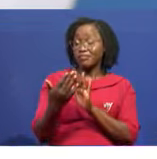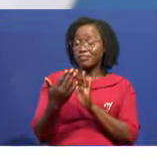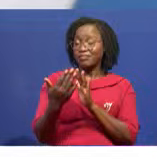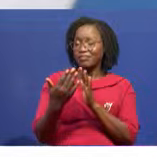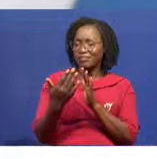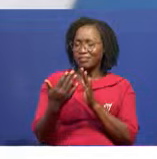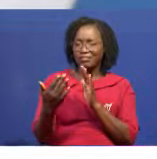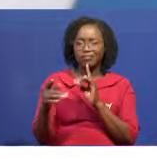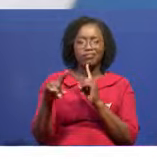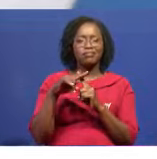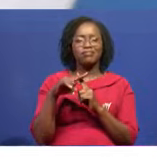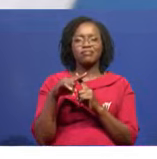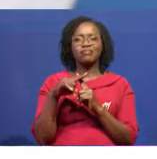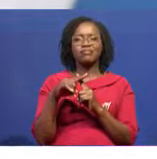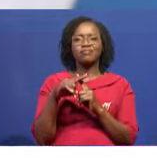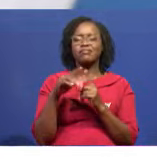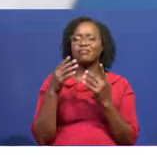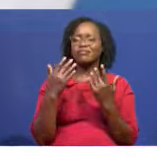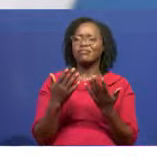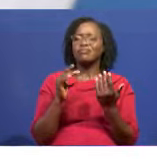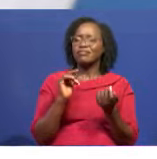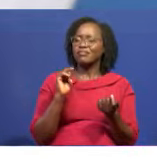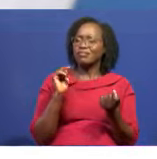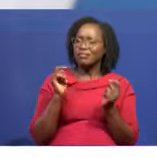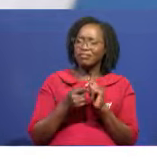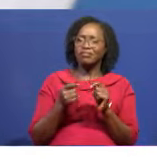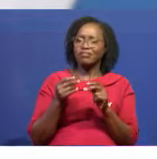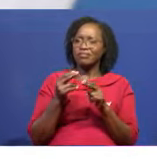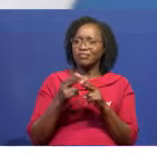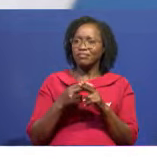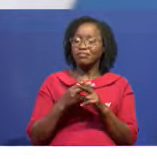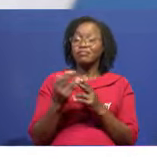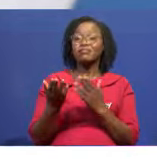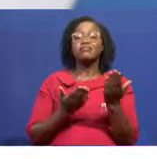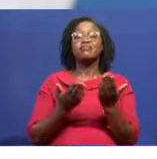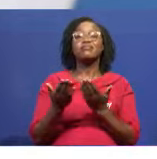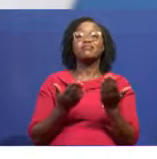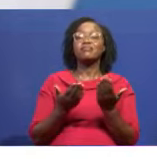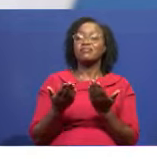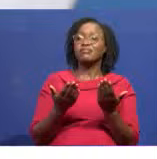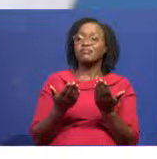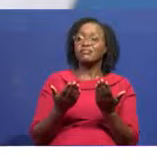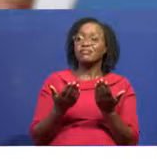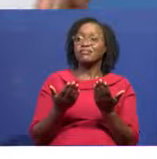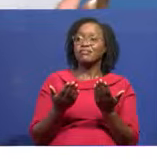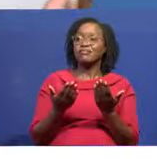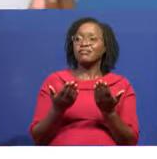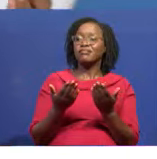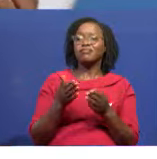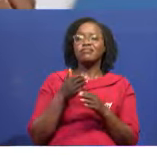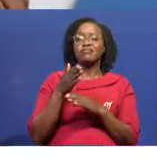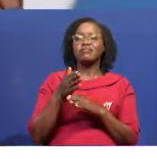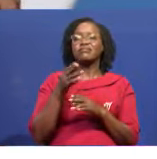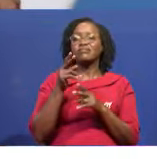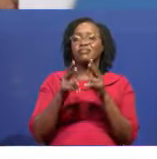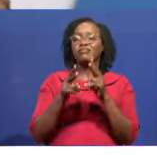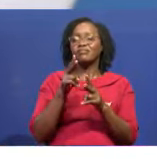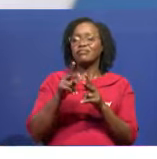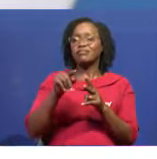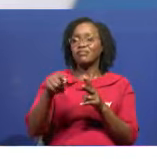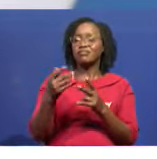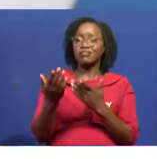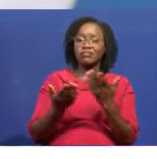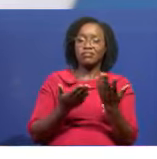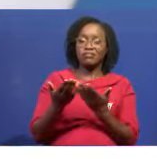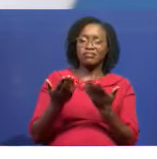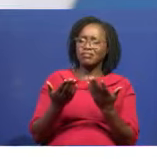change. You can already see a lot of change when it comes to the service delivery, where they've automated over 22,000 services. So